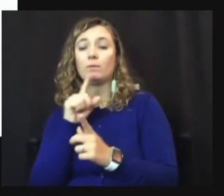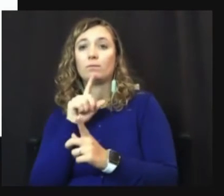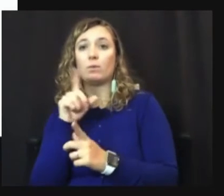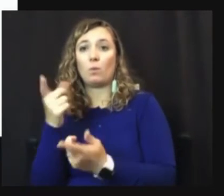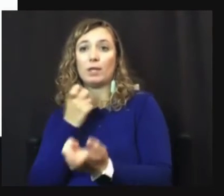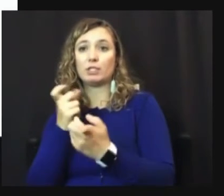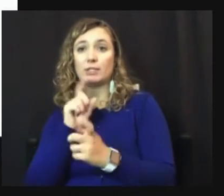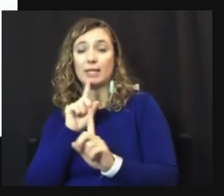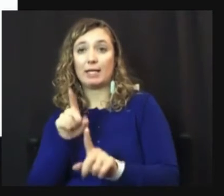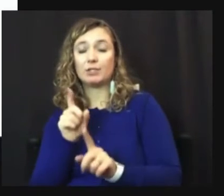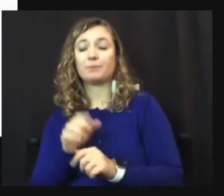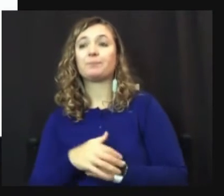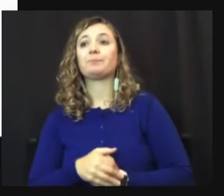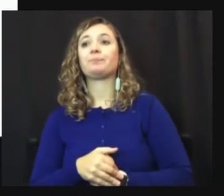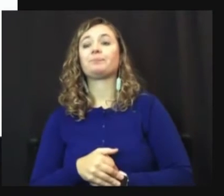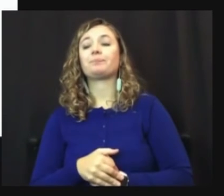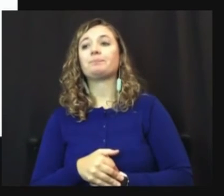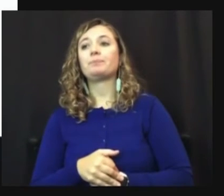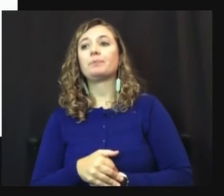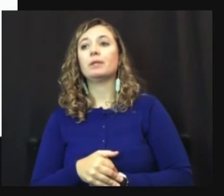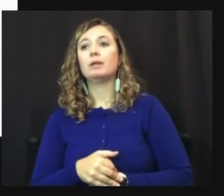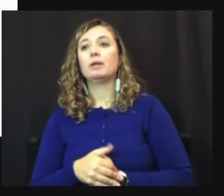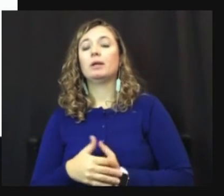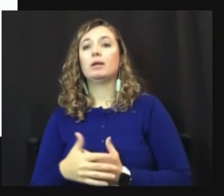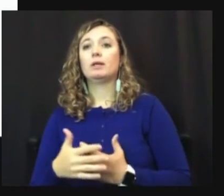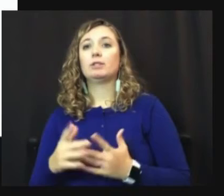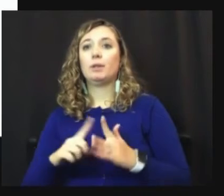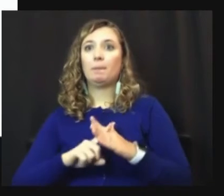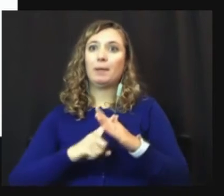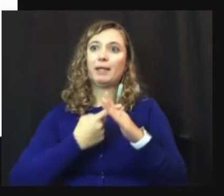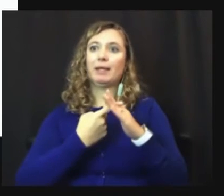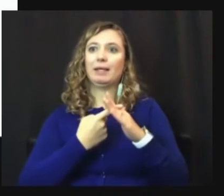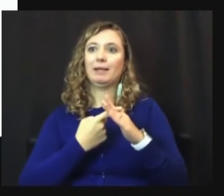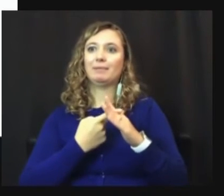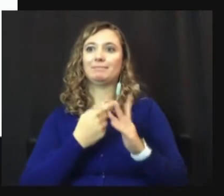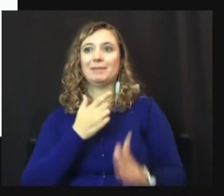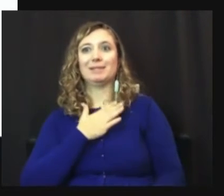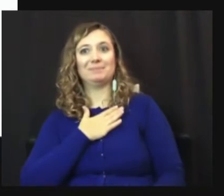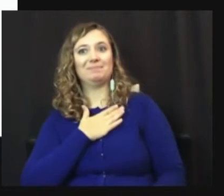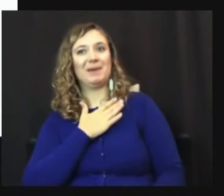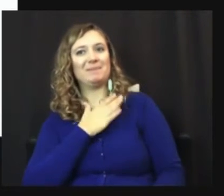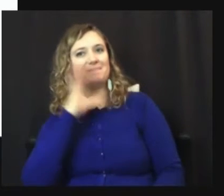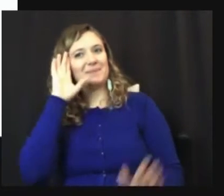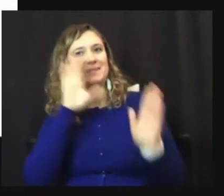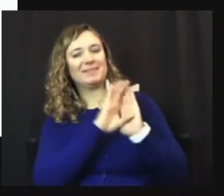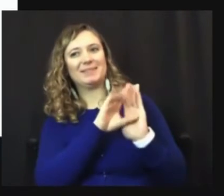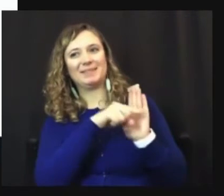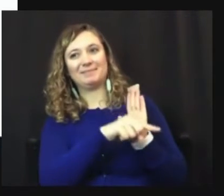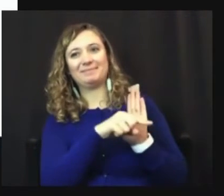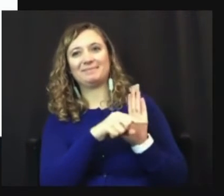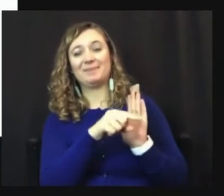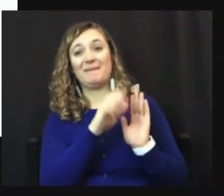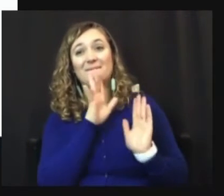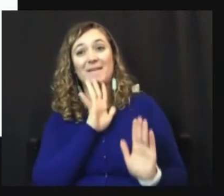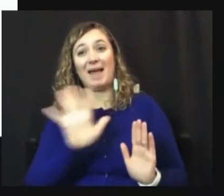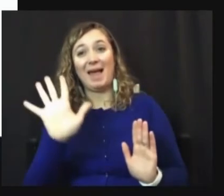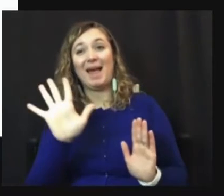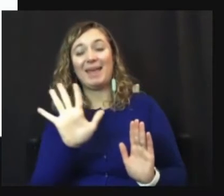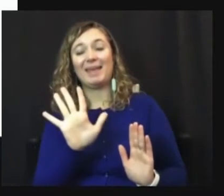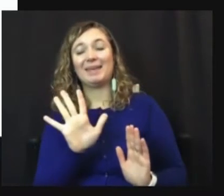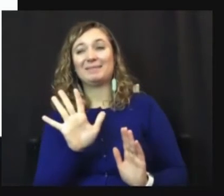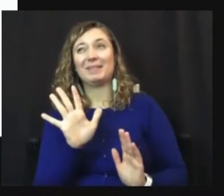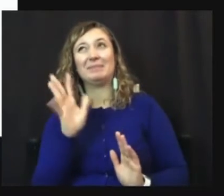So in the beginning, when I was little, and yes, that is mini me, back when I was 5 years old, I